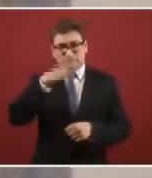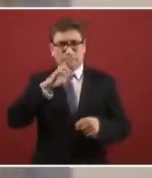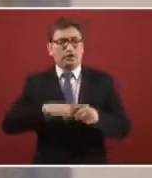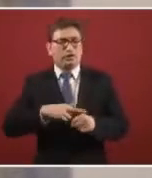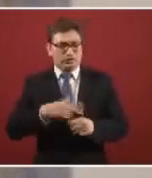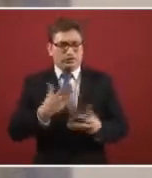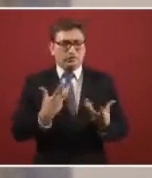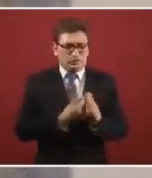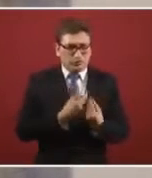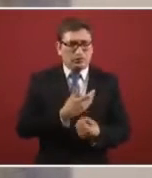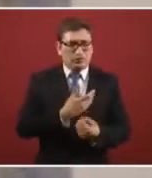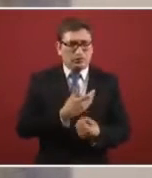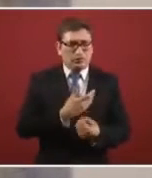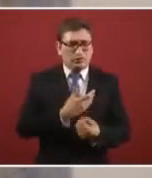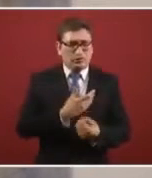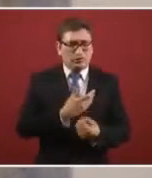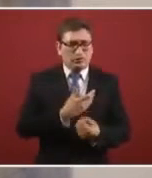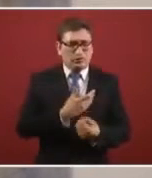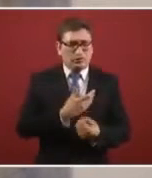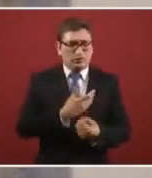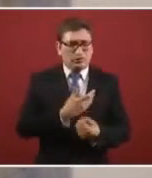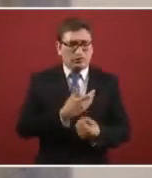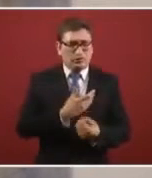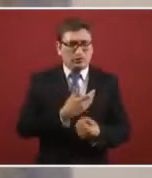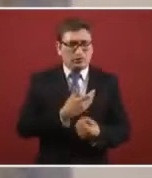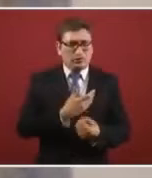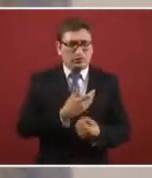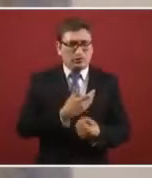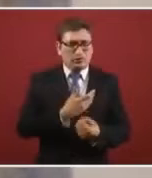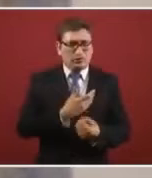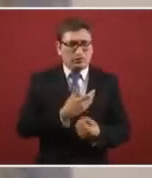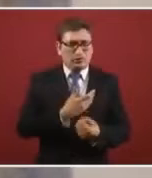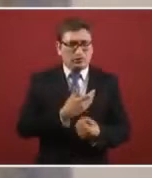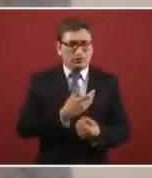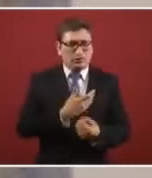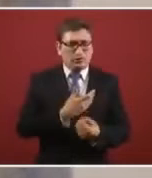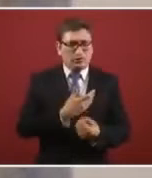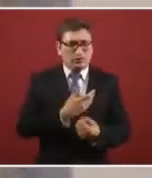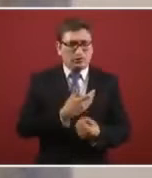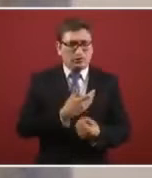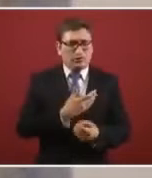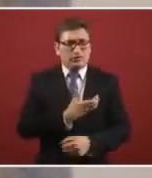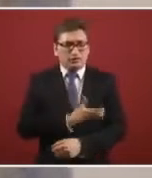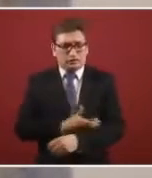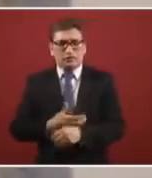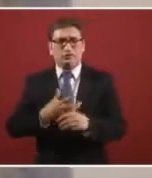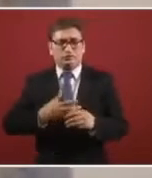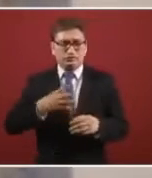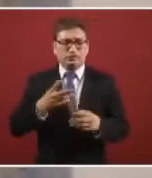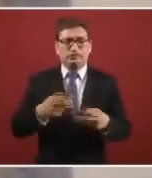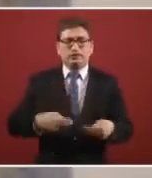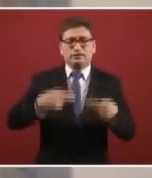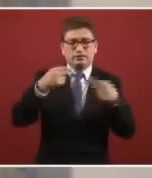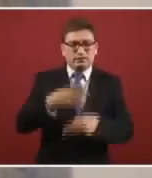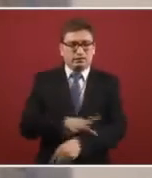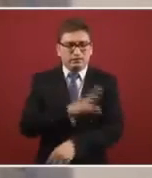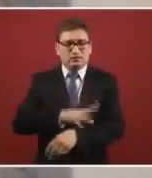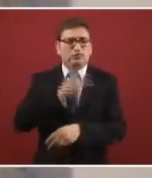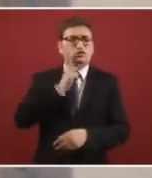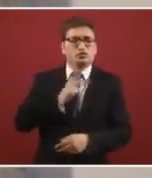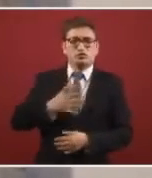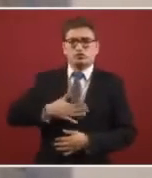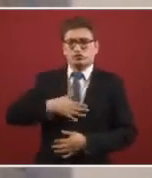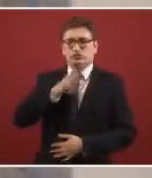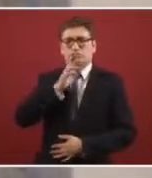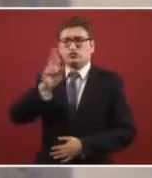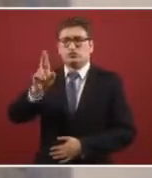al negocio de los energéticos o al. To come into the business of energy resources. Electricidad. And electricity. Le